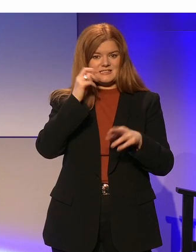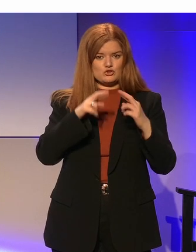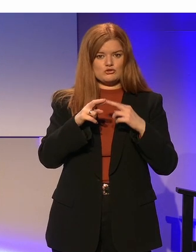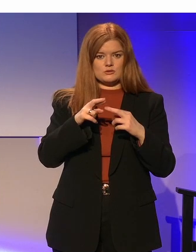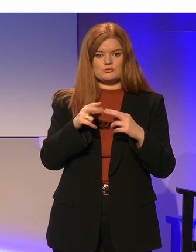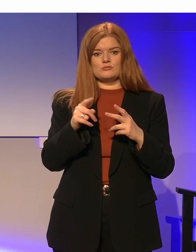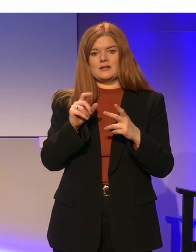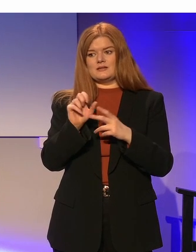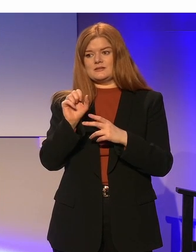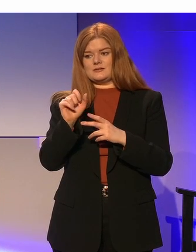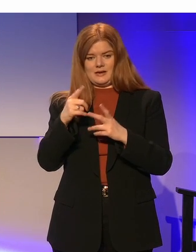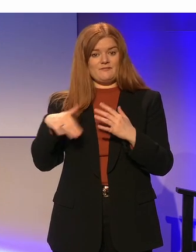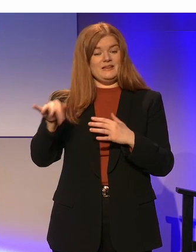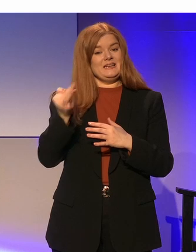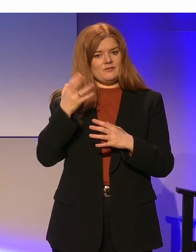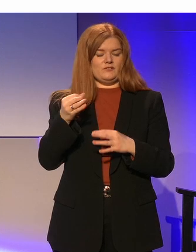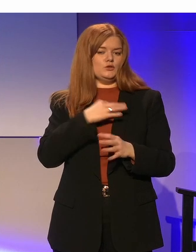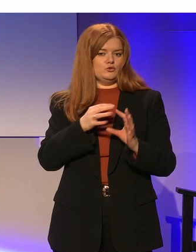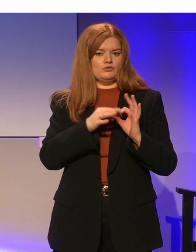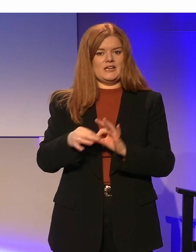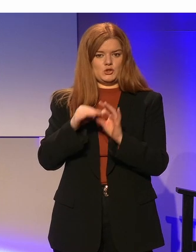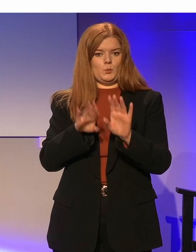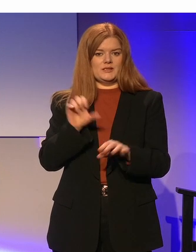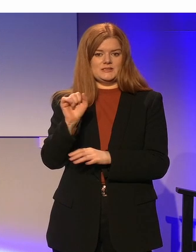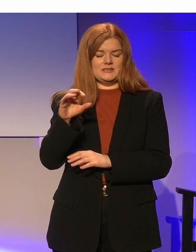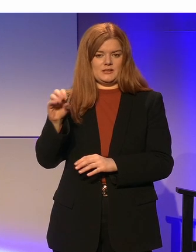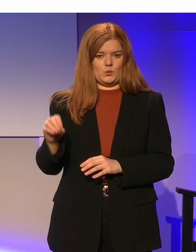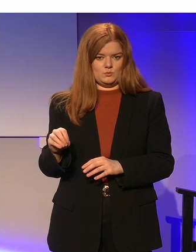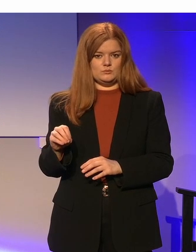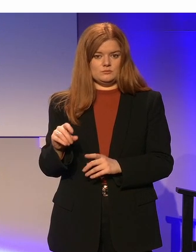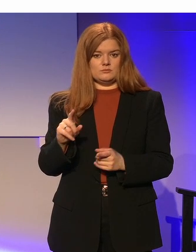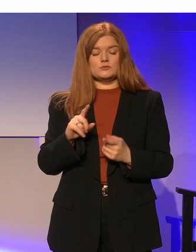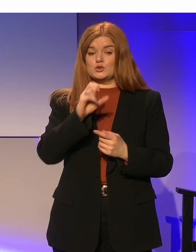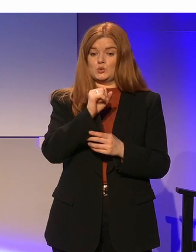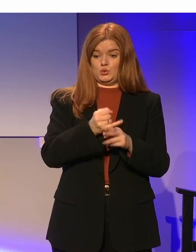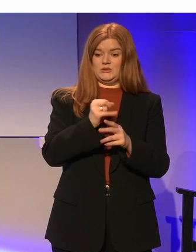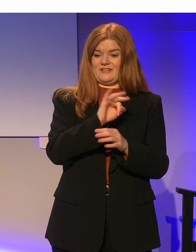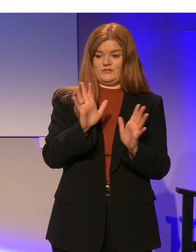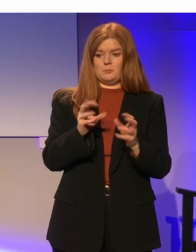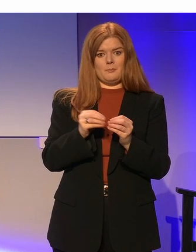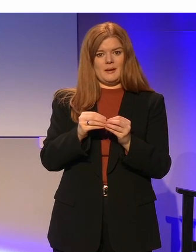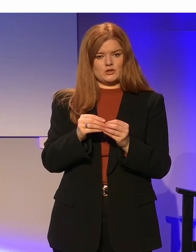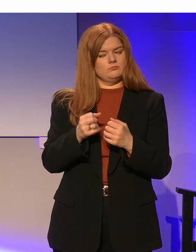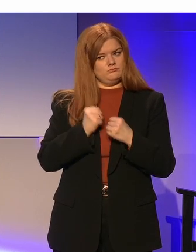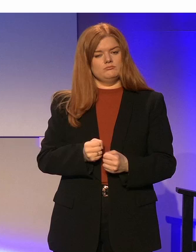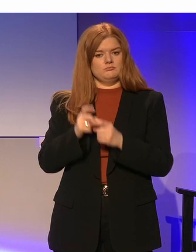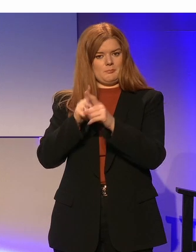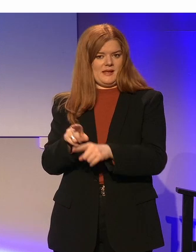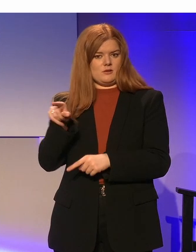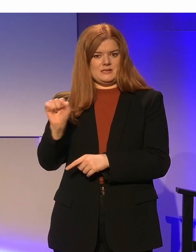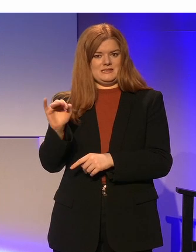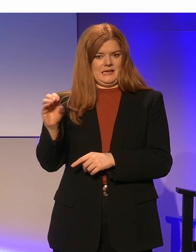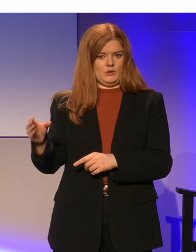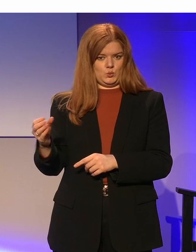the SENCO, had had a good relationship with their CNO. And school staff talked about how much they relied on